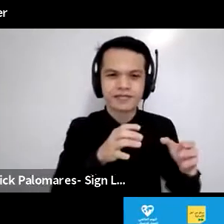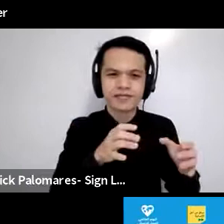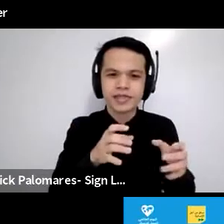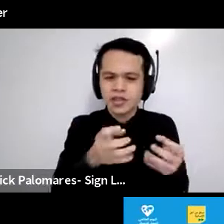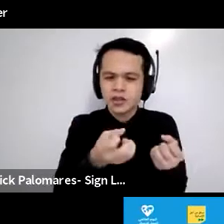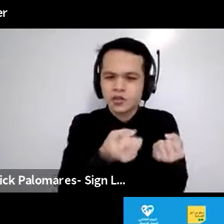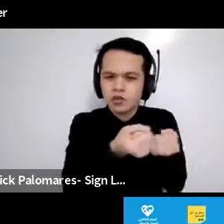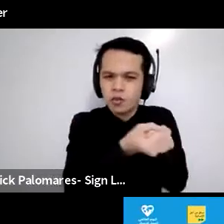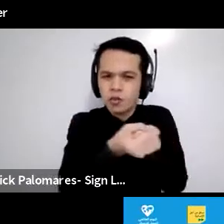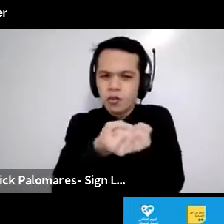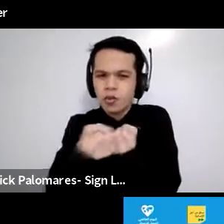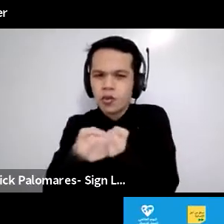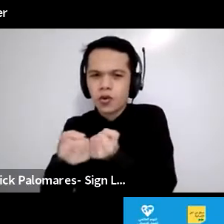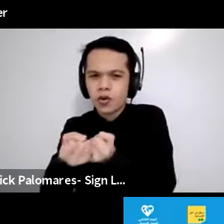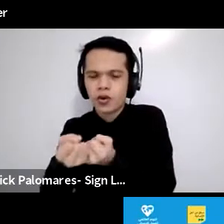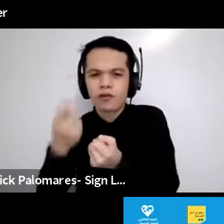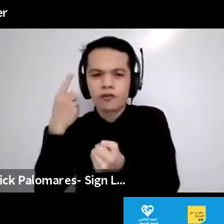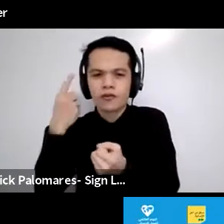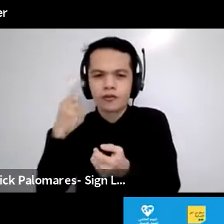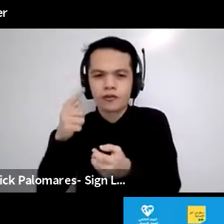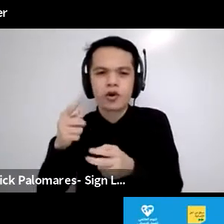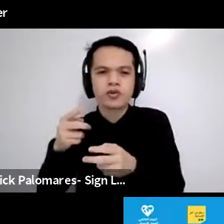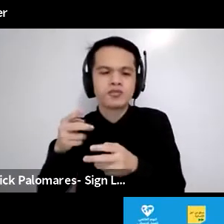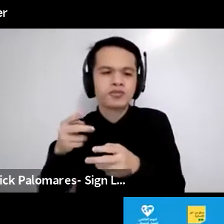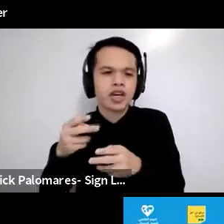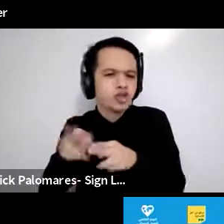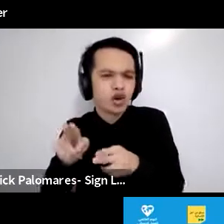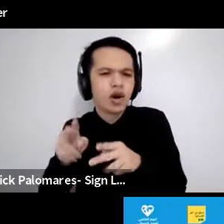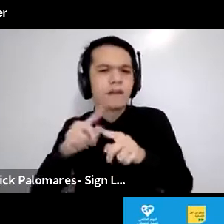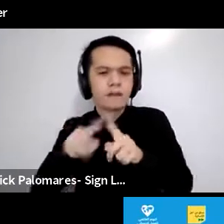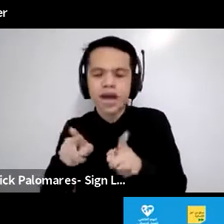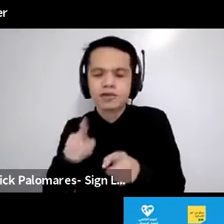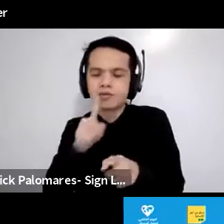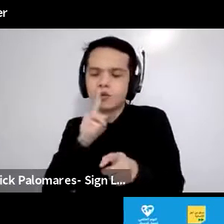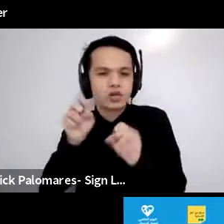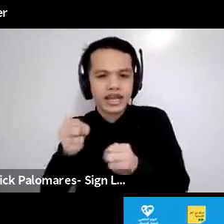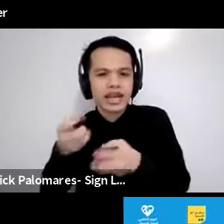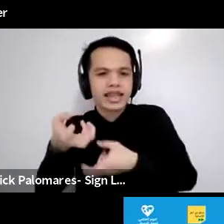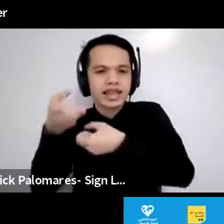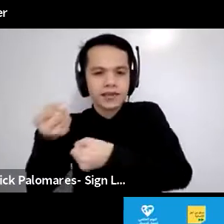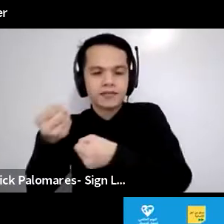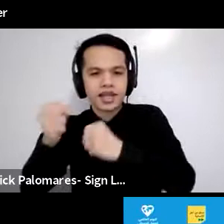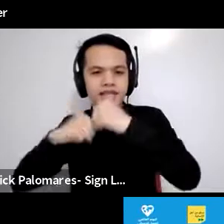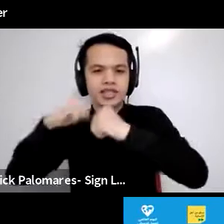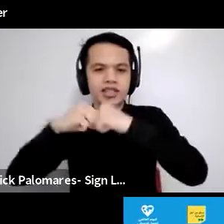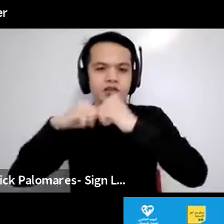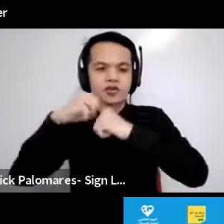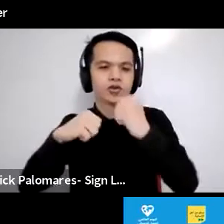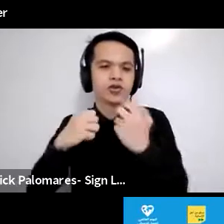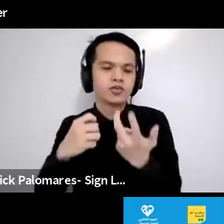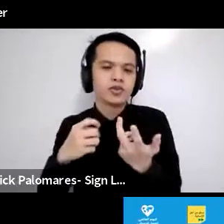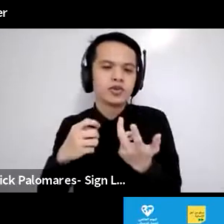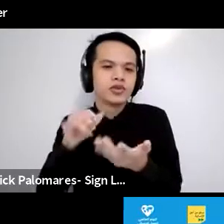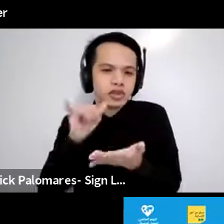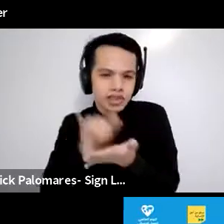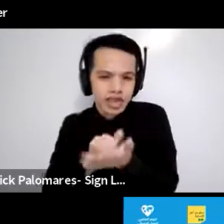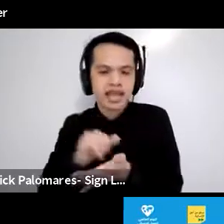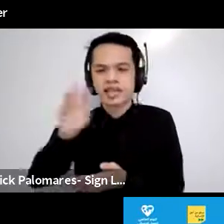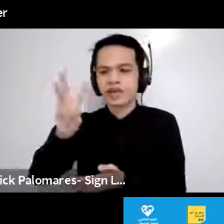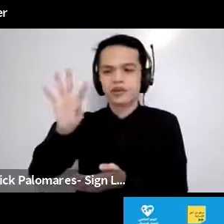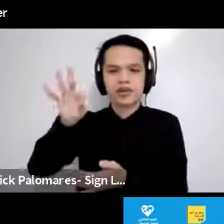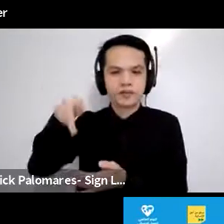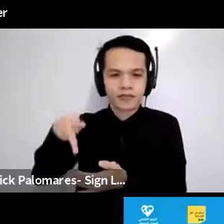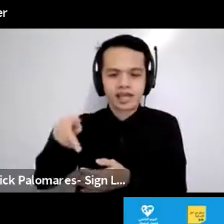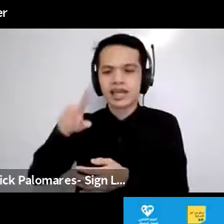supported through a temporary but reliable structure. And this is what WFP and the ICT